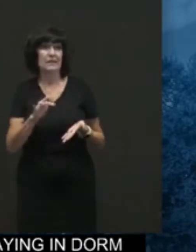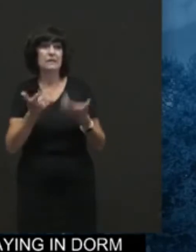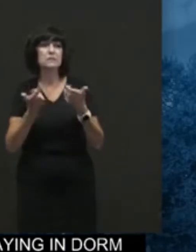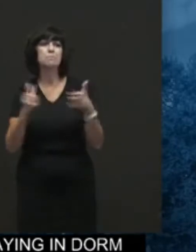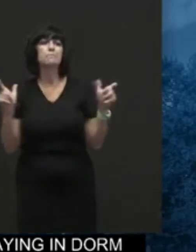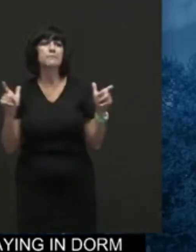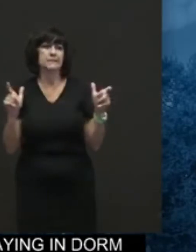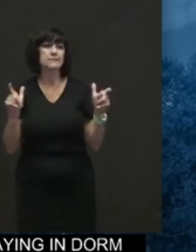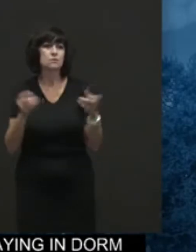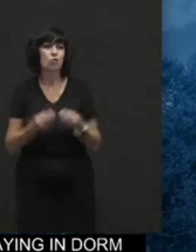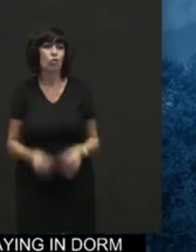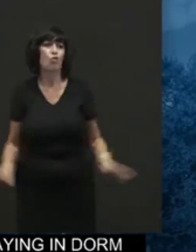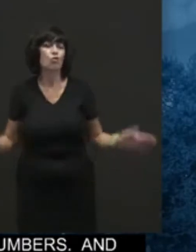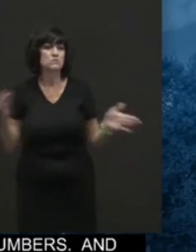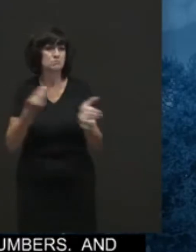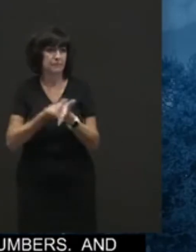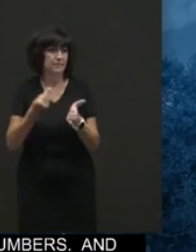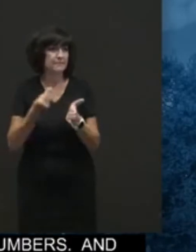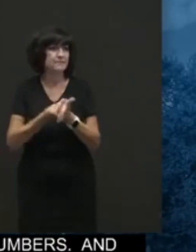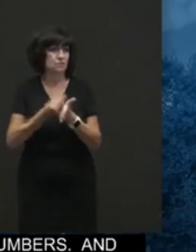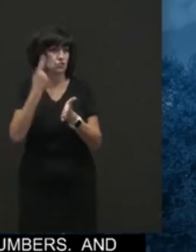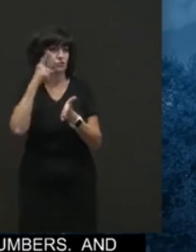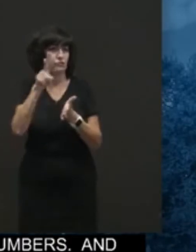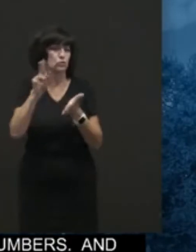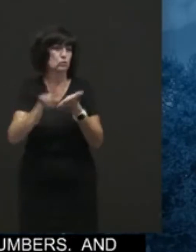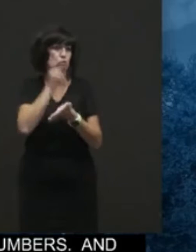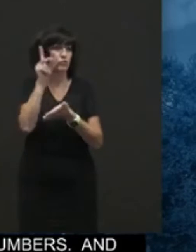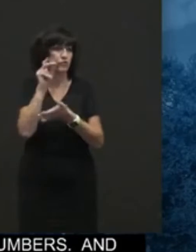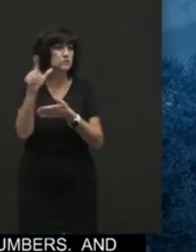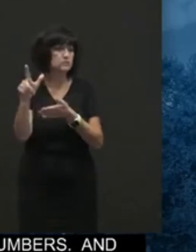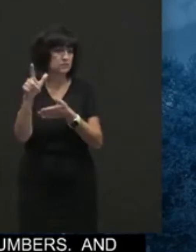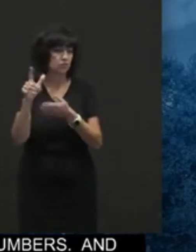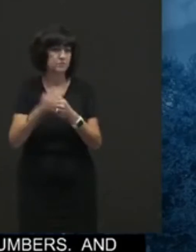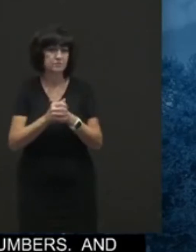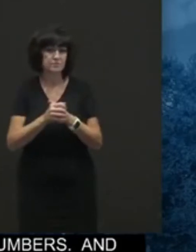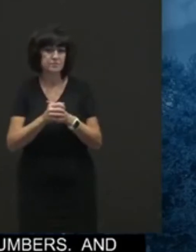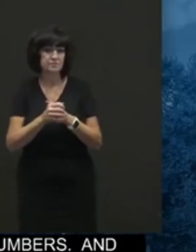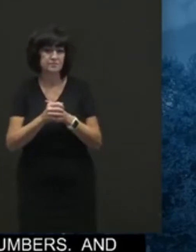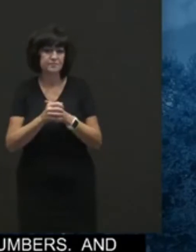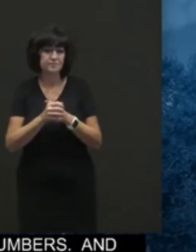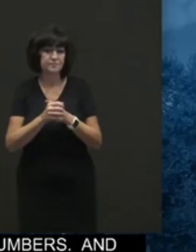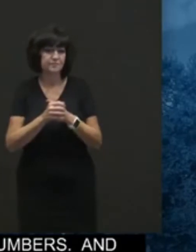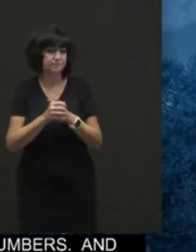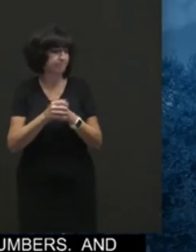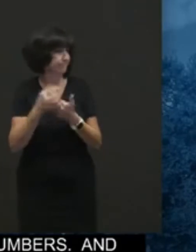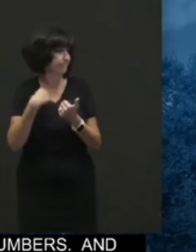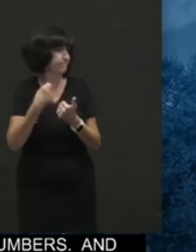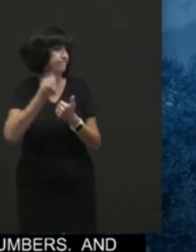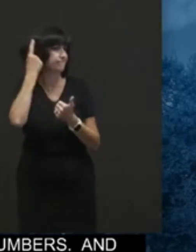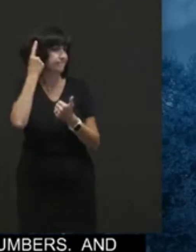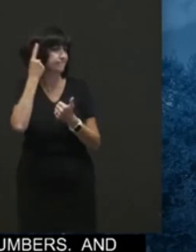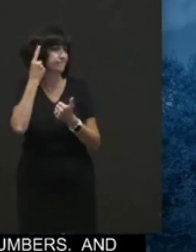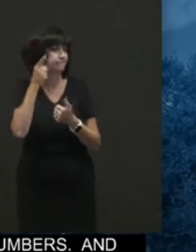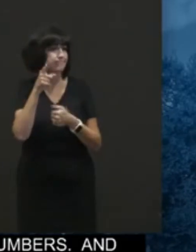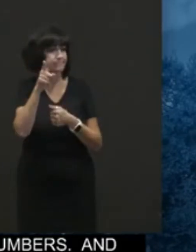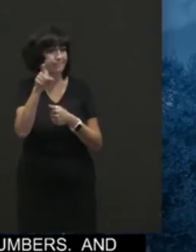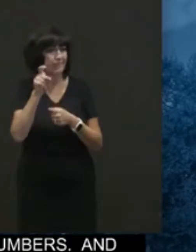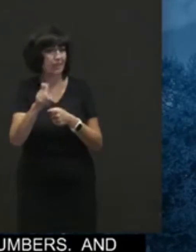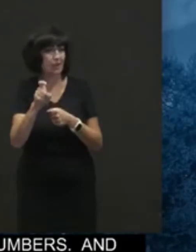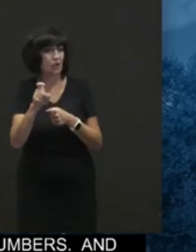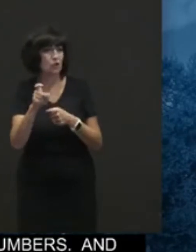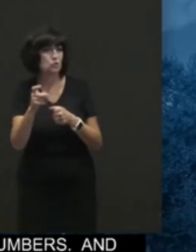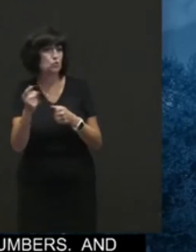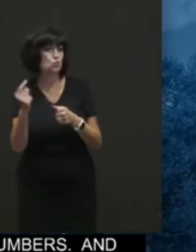significant actions that they had to take, including tapping into the endowment fund.